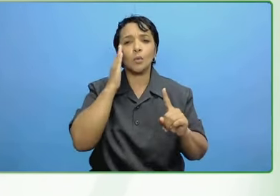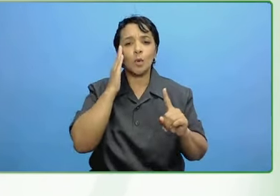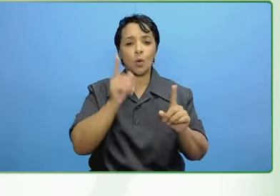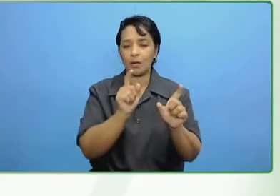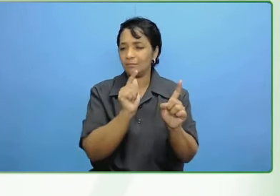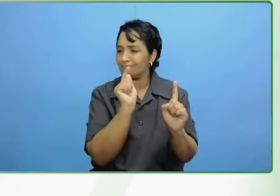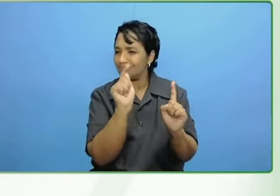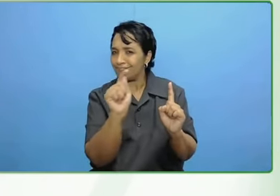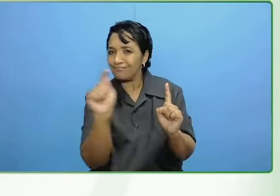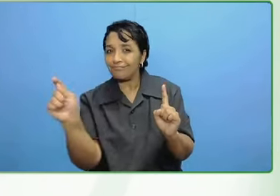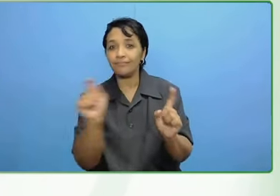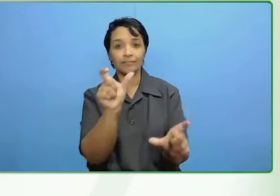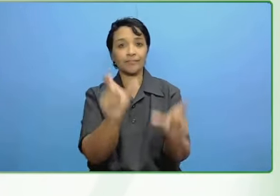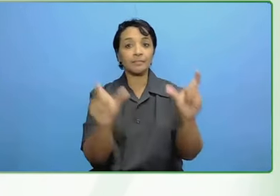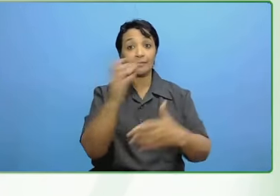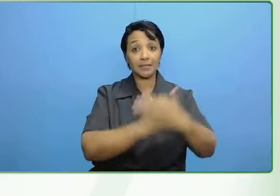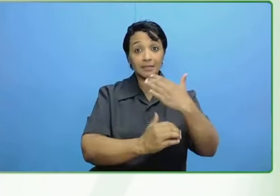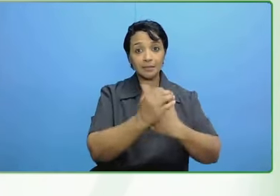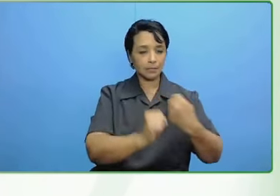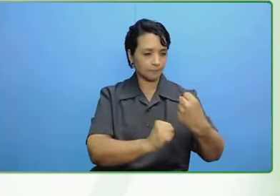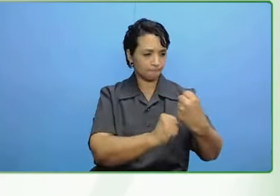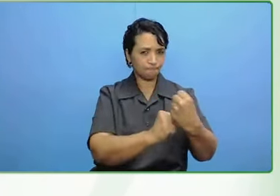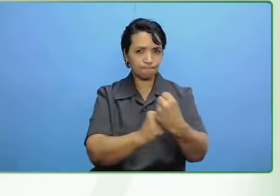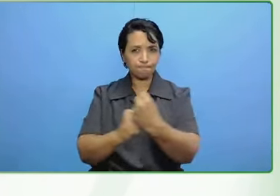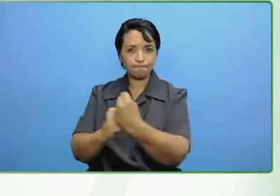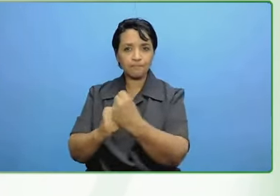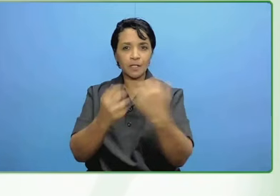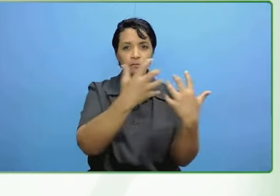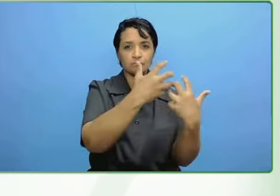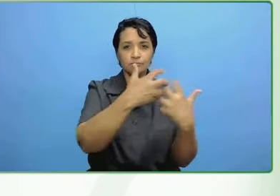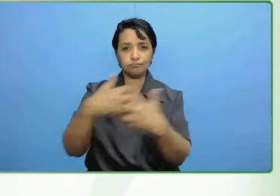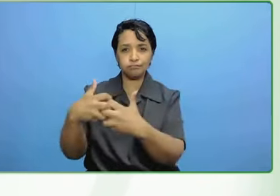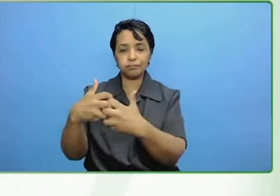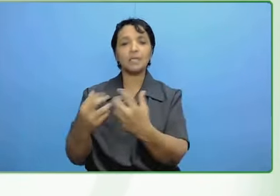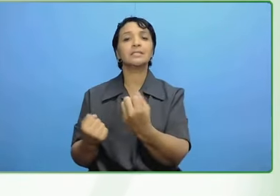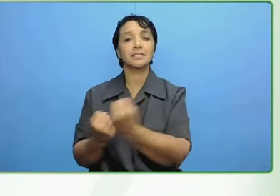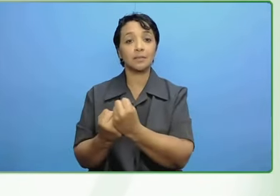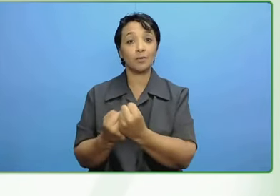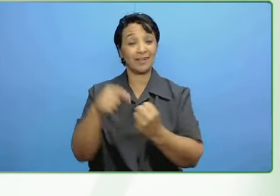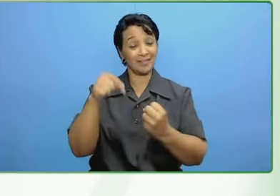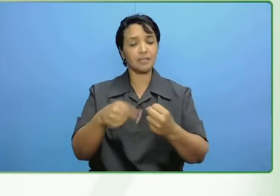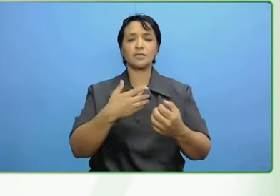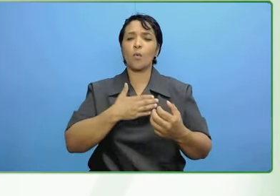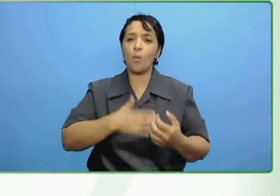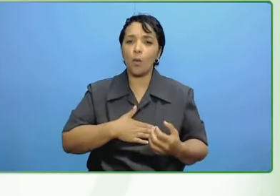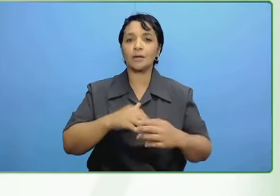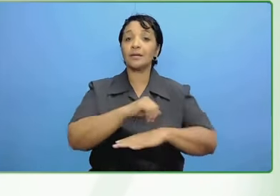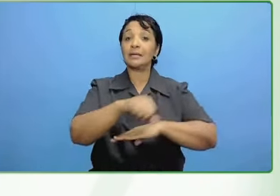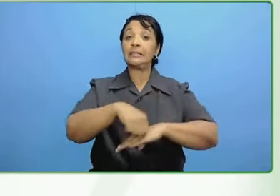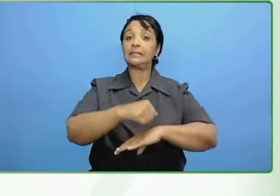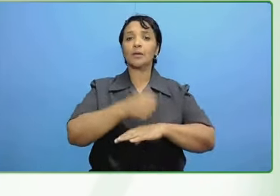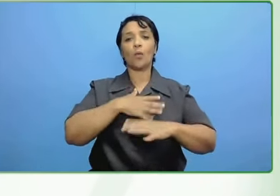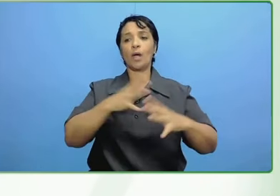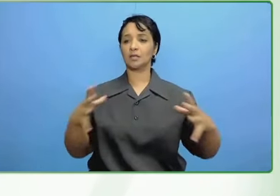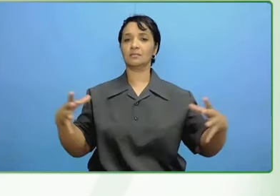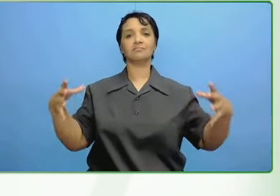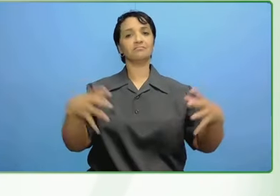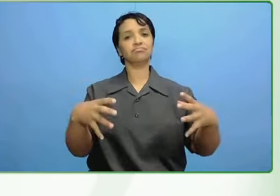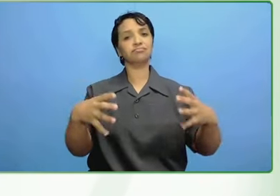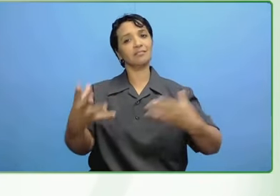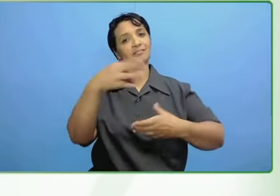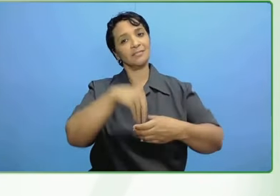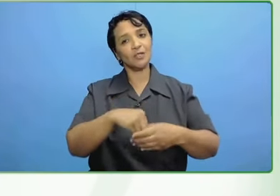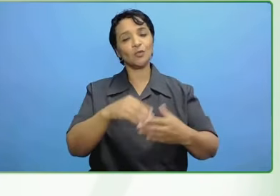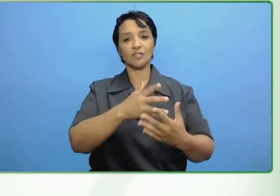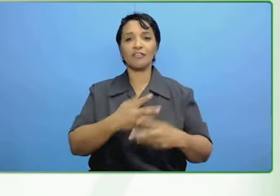with disability is imperative for us as we seek to build a more caring and inclusive society in Singapore. We look